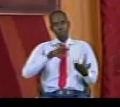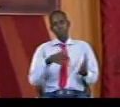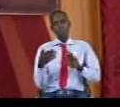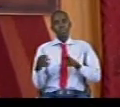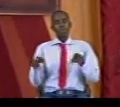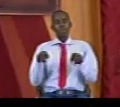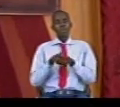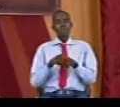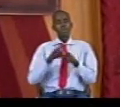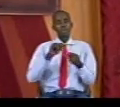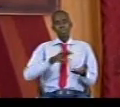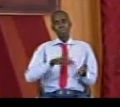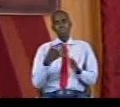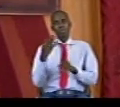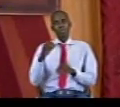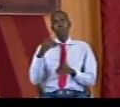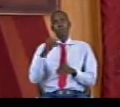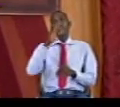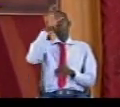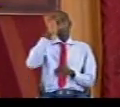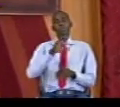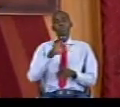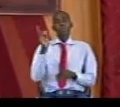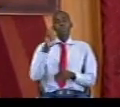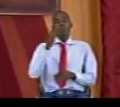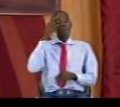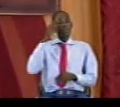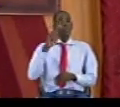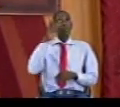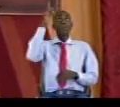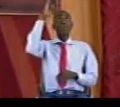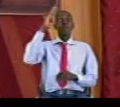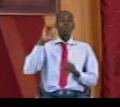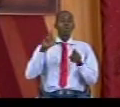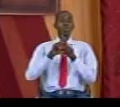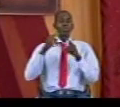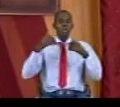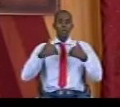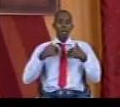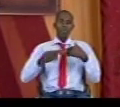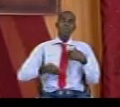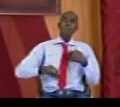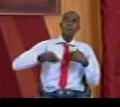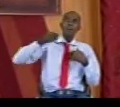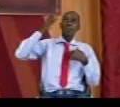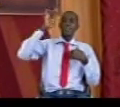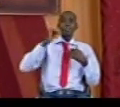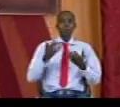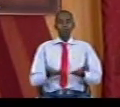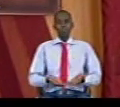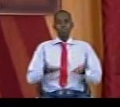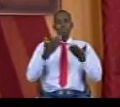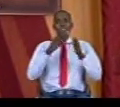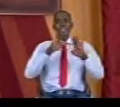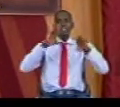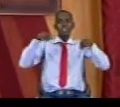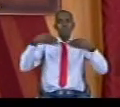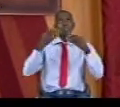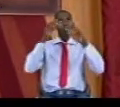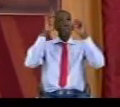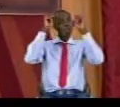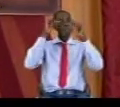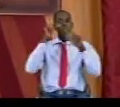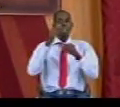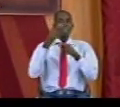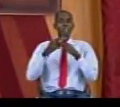the cross. Wherefore God also has highly exalted him and given him a name which is